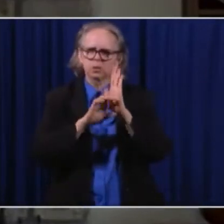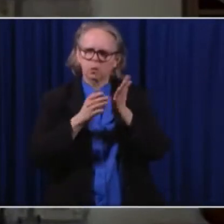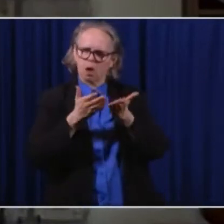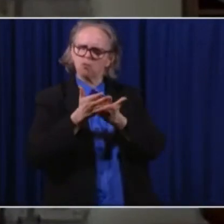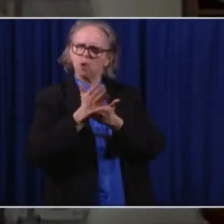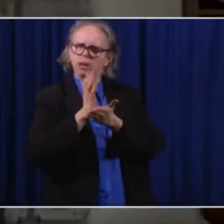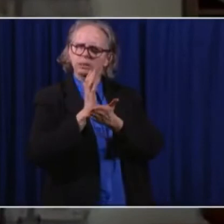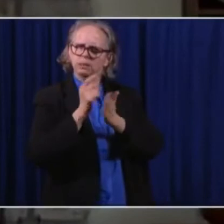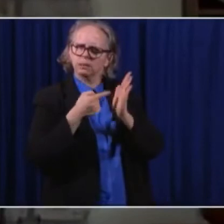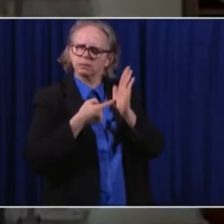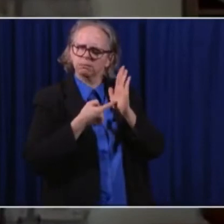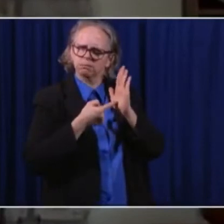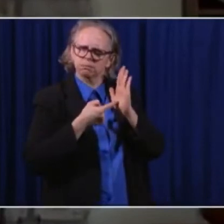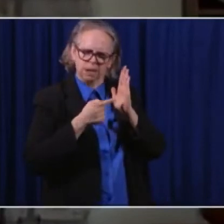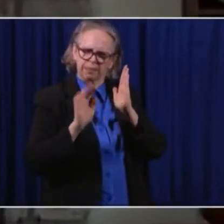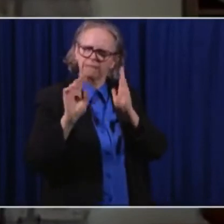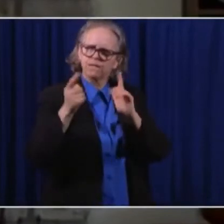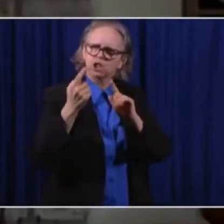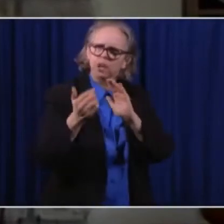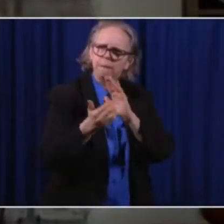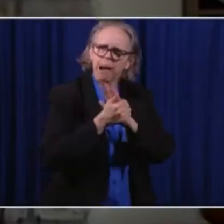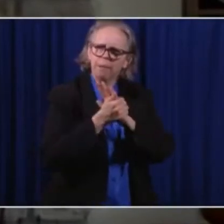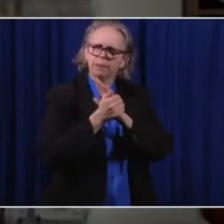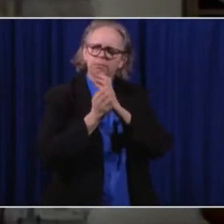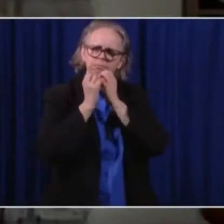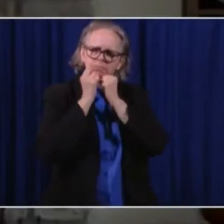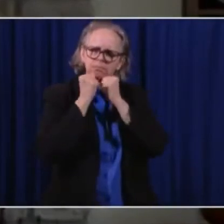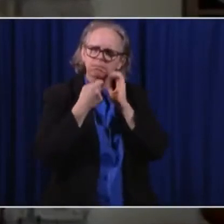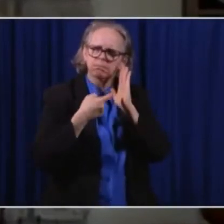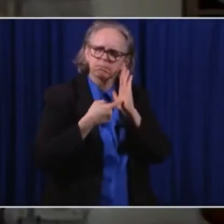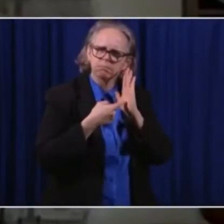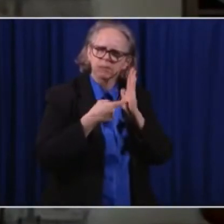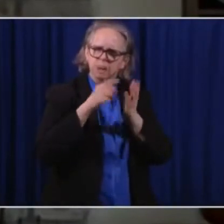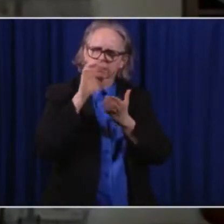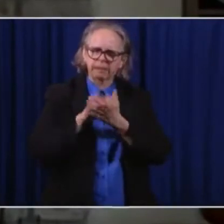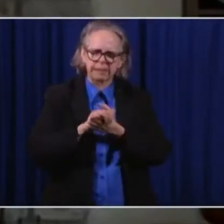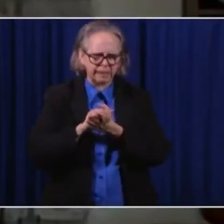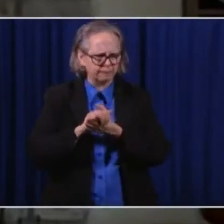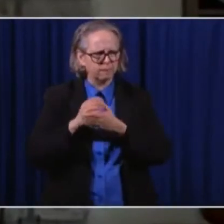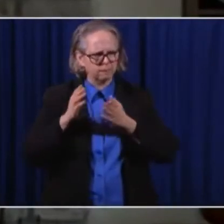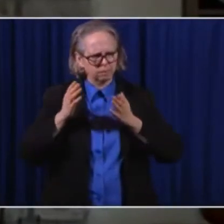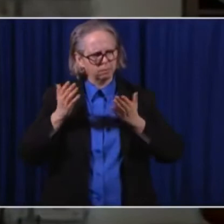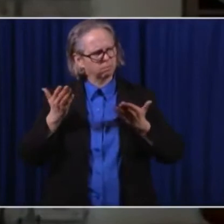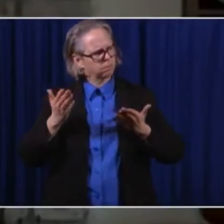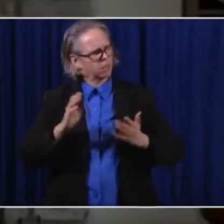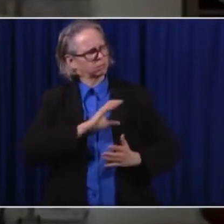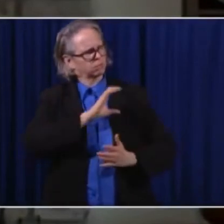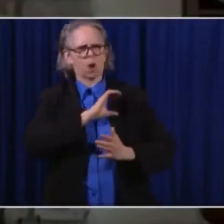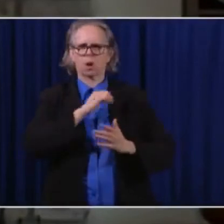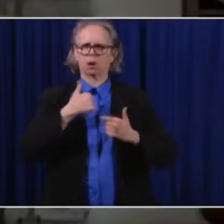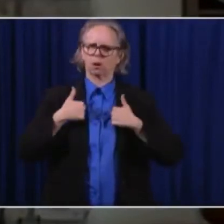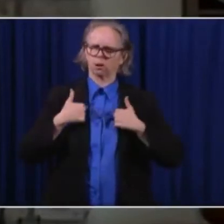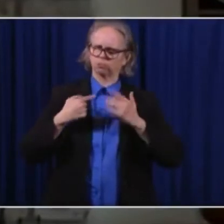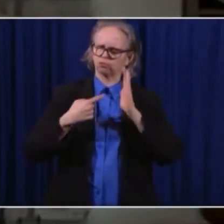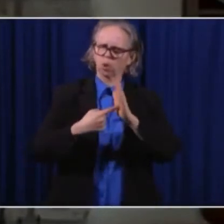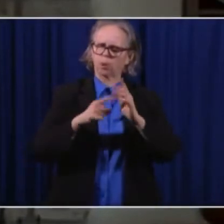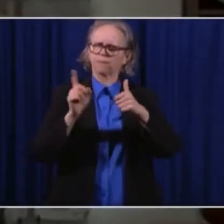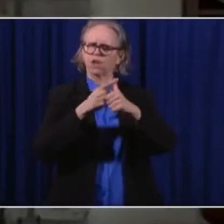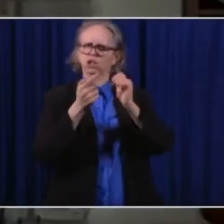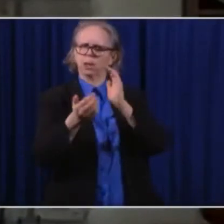Amendment. And I believe that we have shown that throughout this. So we're going to continue to do that, but